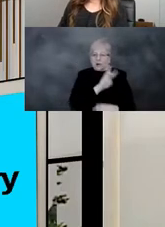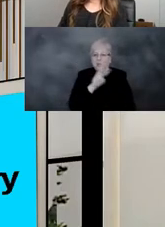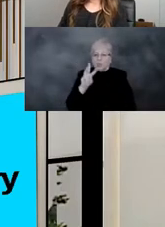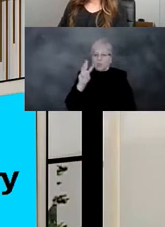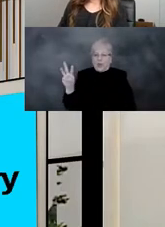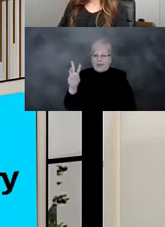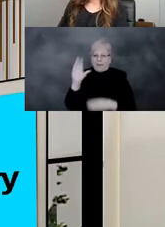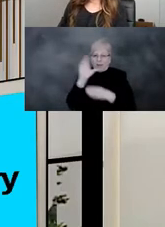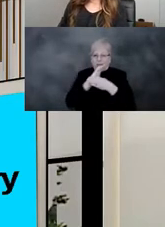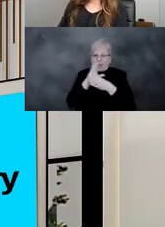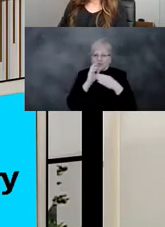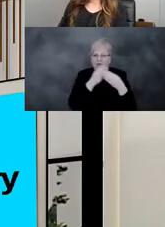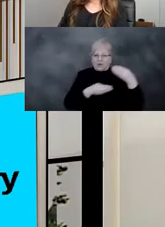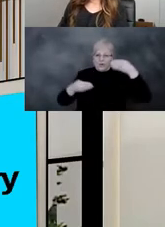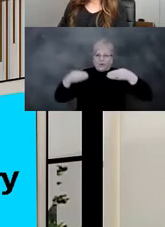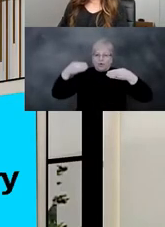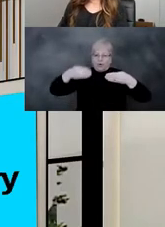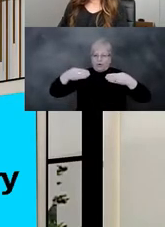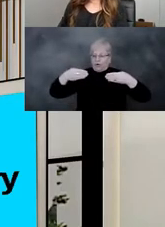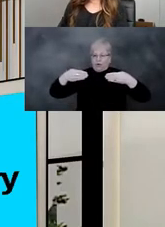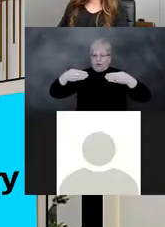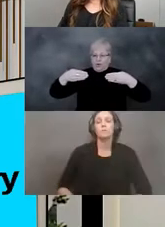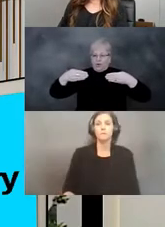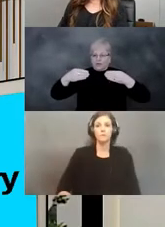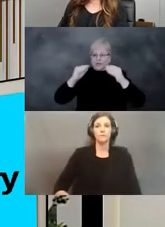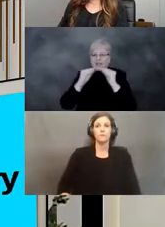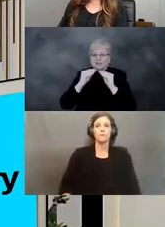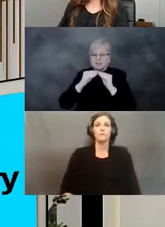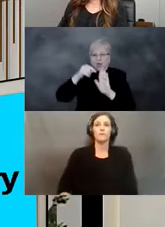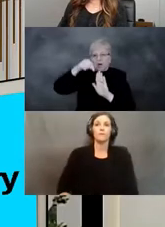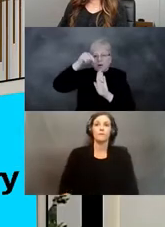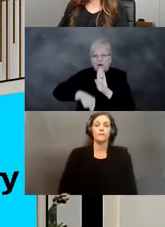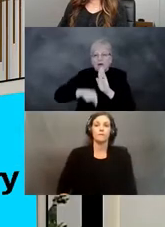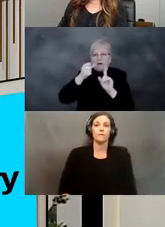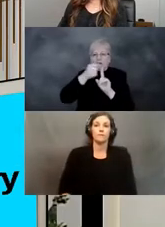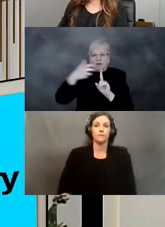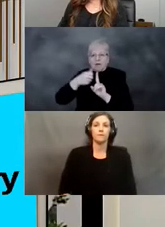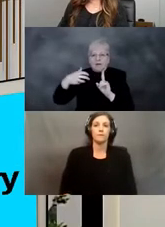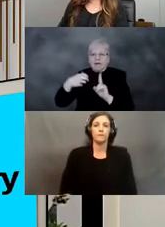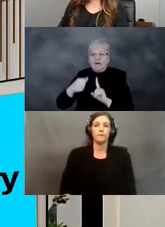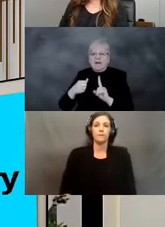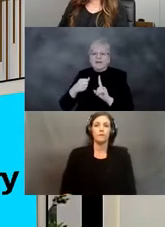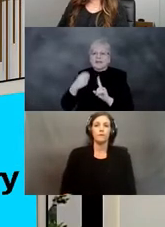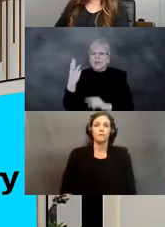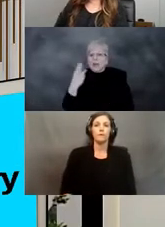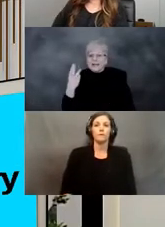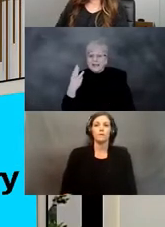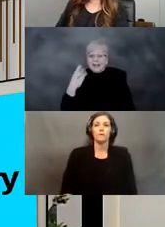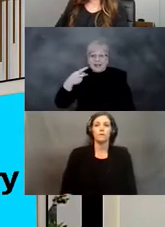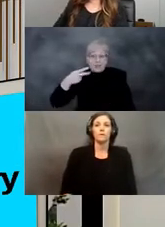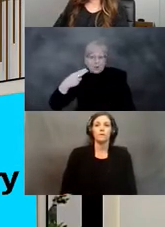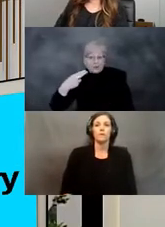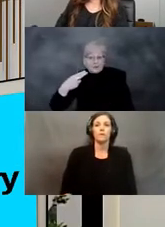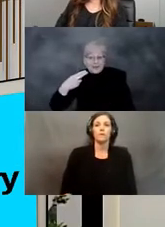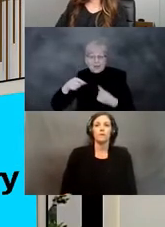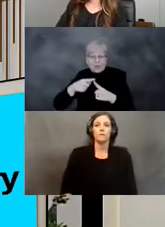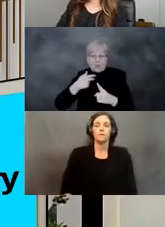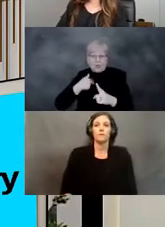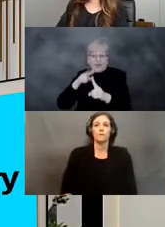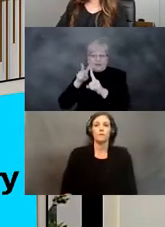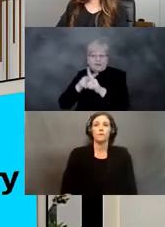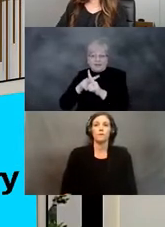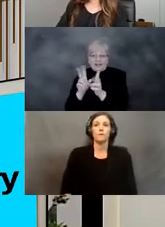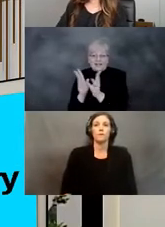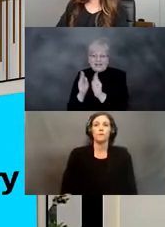the questions that we can take up more on Wednesday and Thursday when we have dedicated sessions